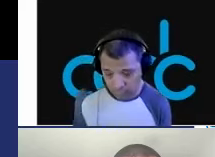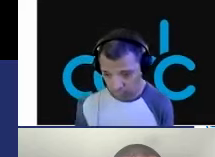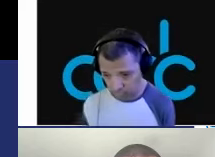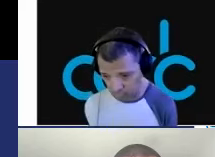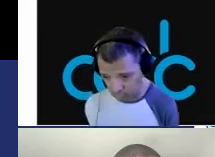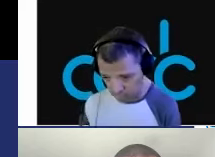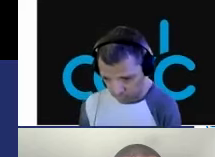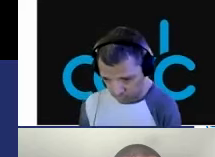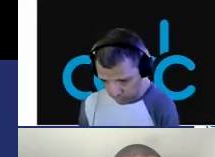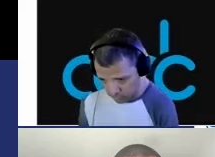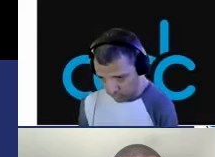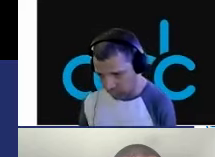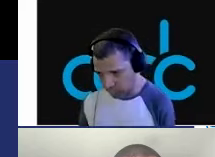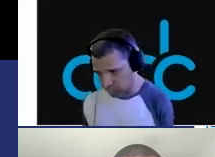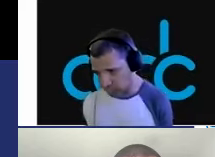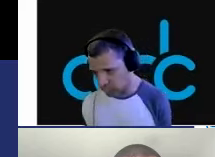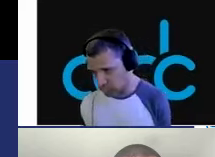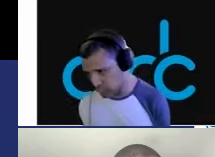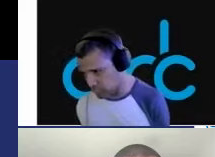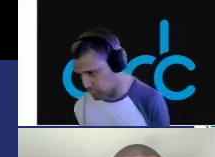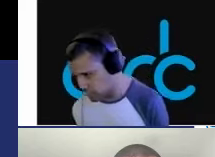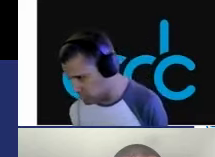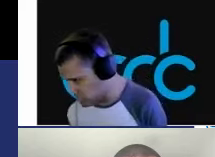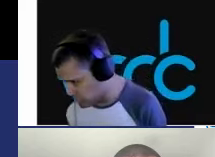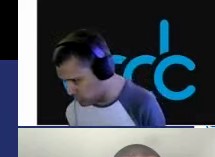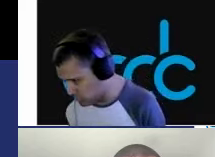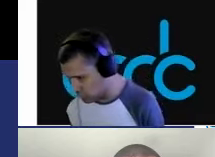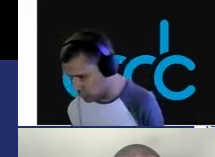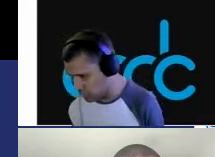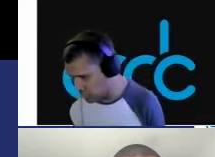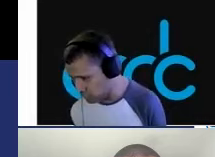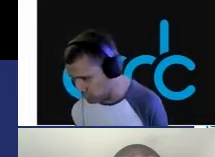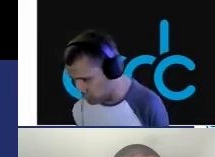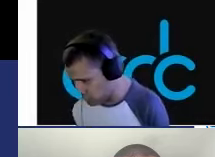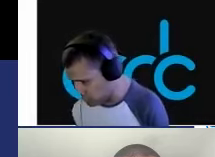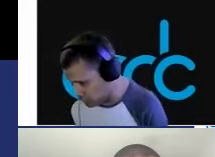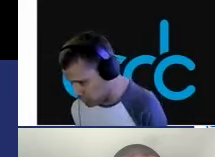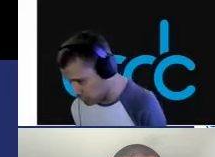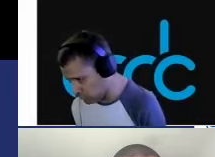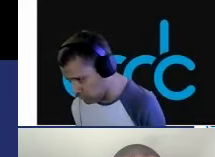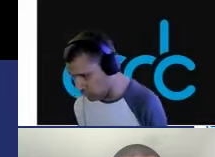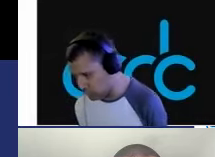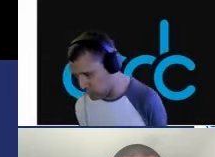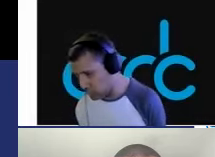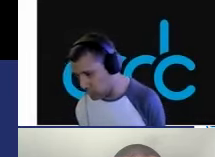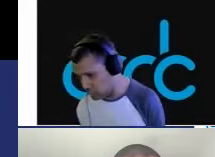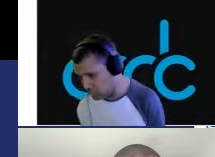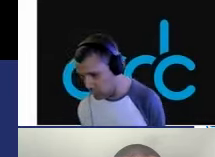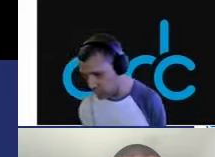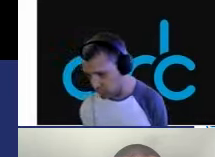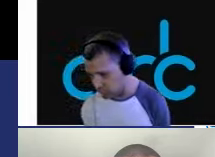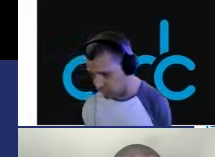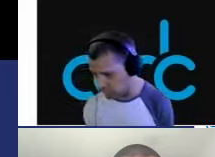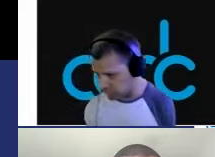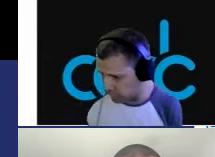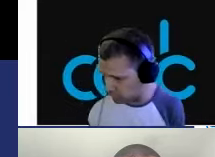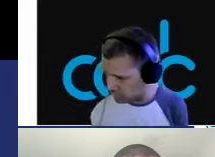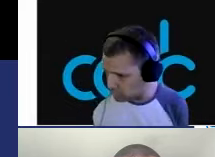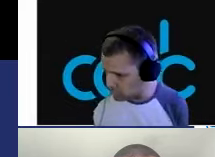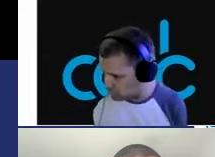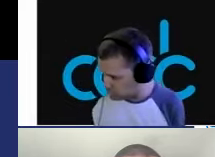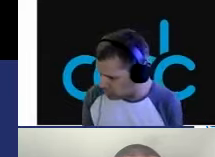avenues for sharing that experience, where is that going? Making sure that patients know what is the accountability, and making